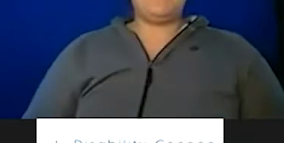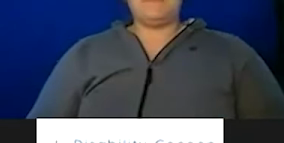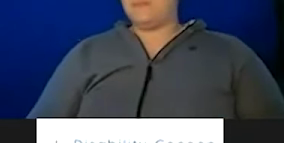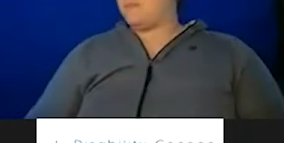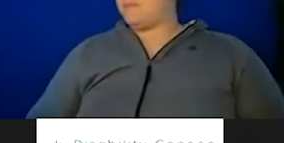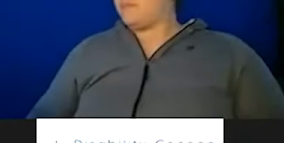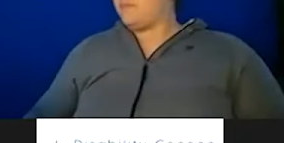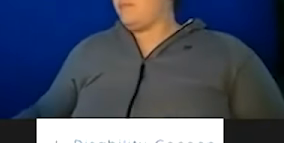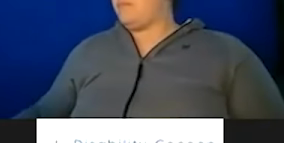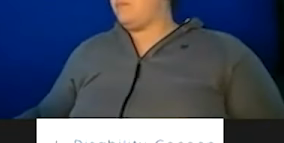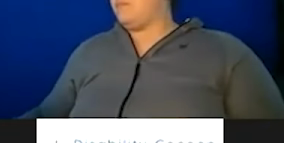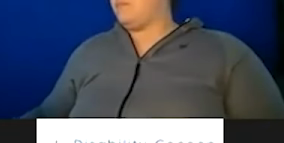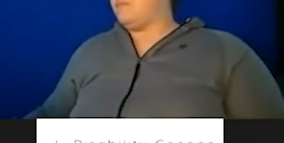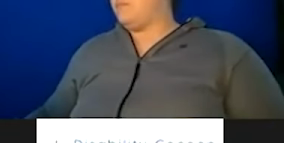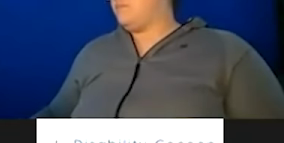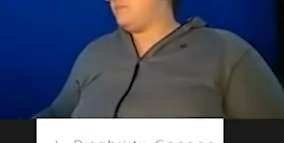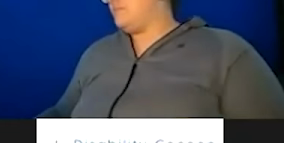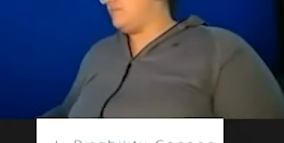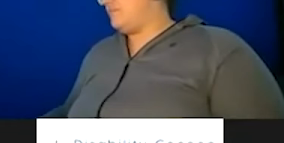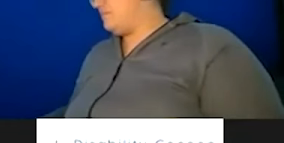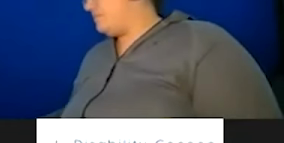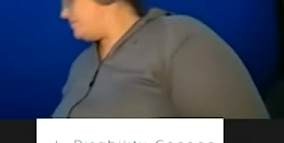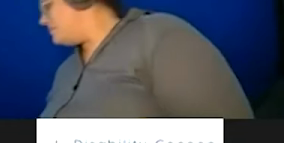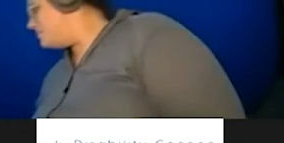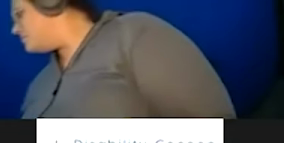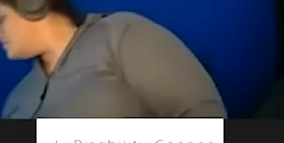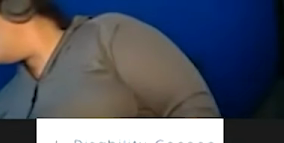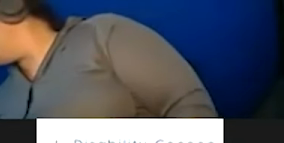the app, and then I'm going to tap more.